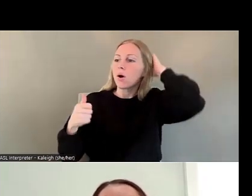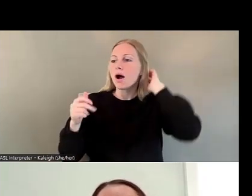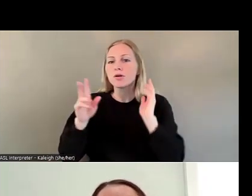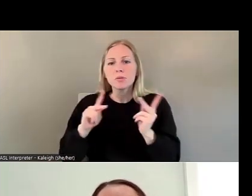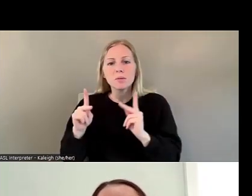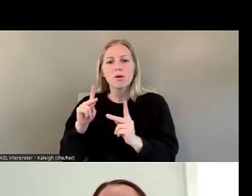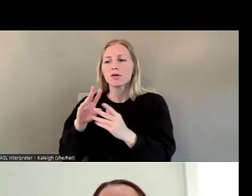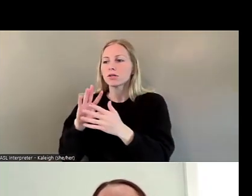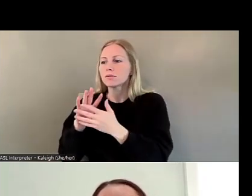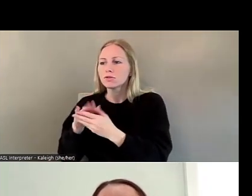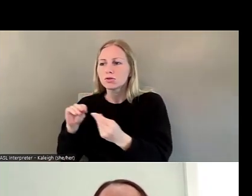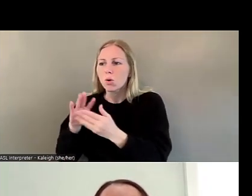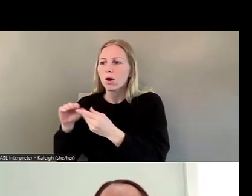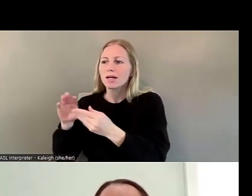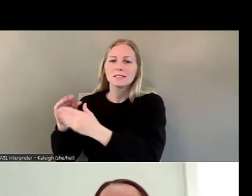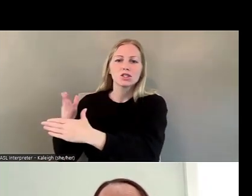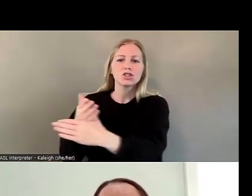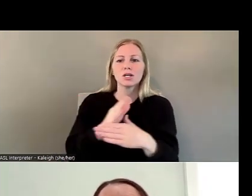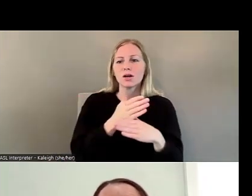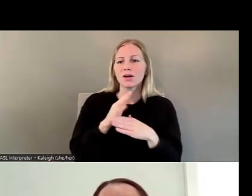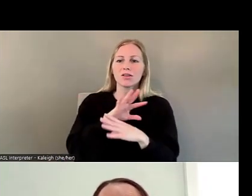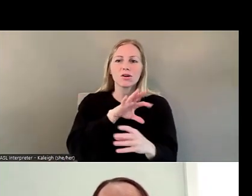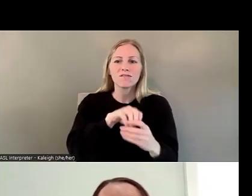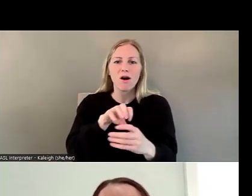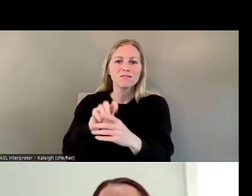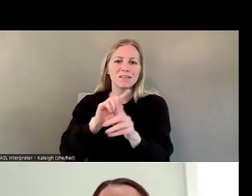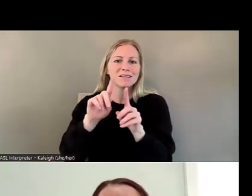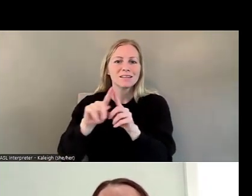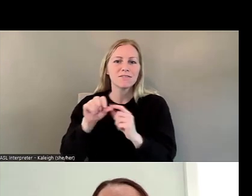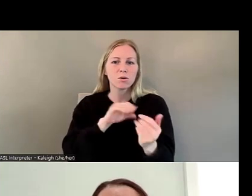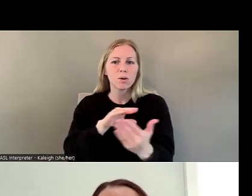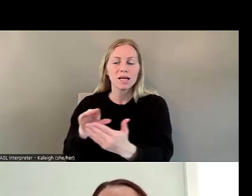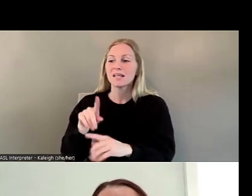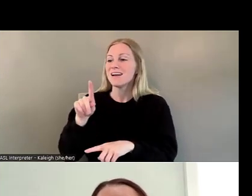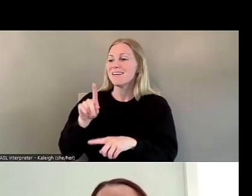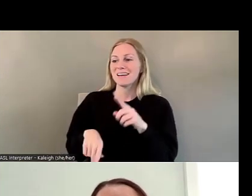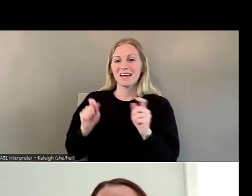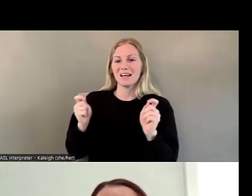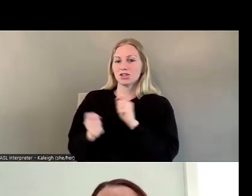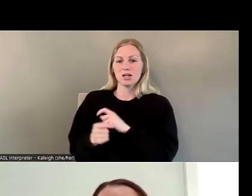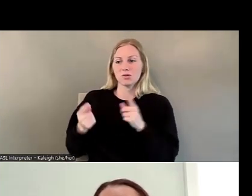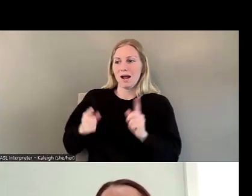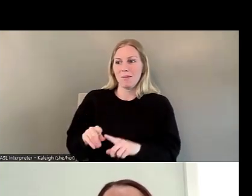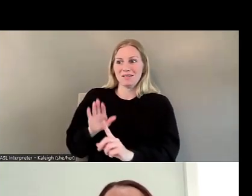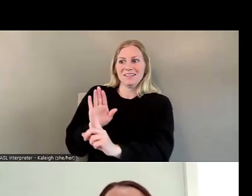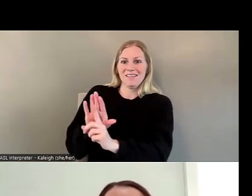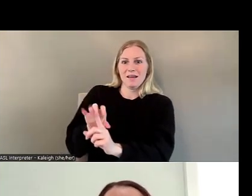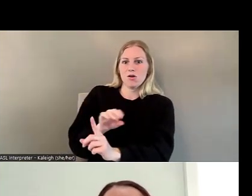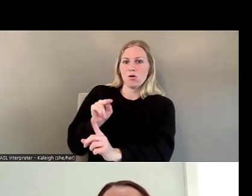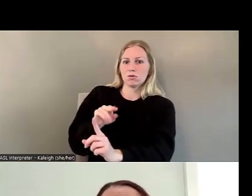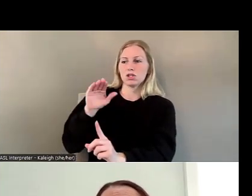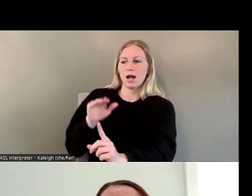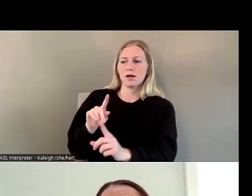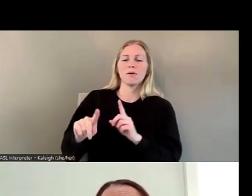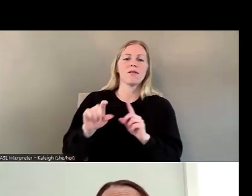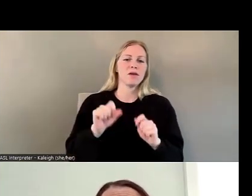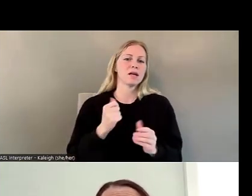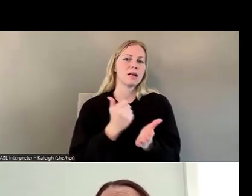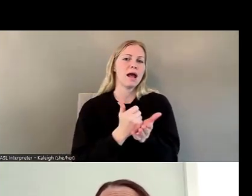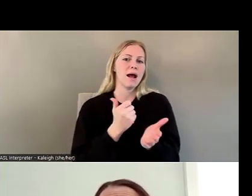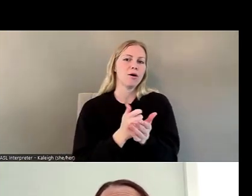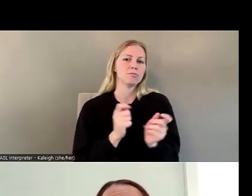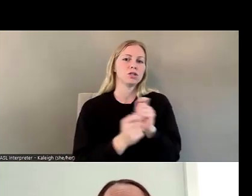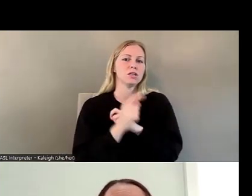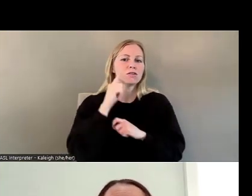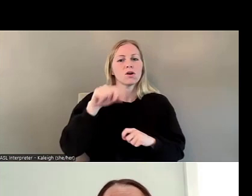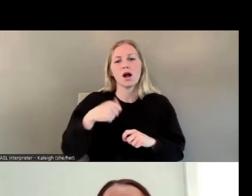involved in different ways, because although they cannot change what's happened to their child, they can change the path for others. The experiences that I will